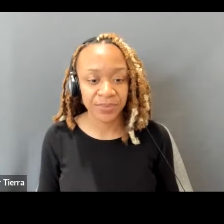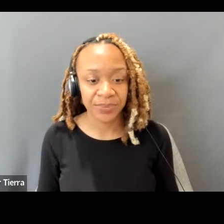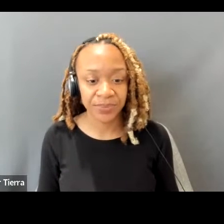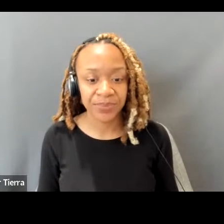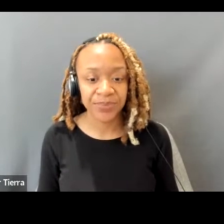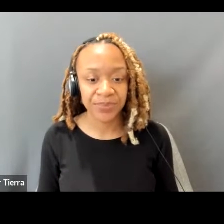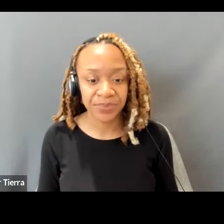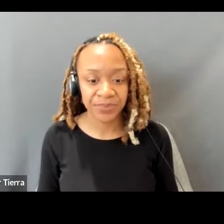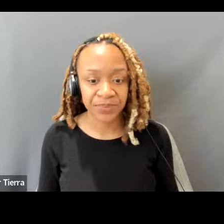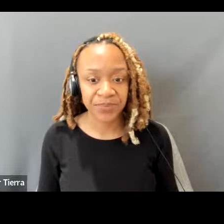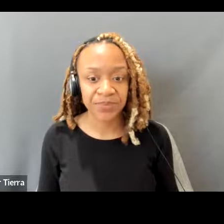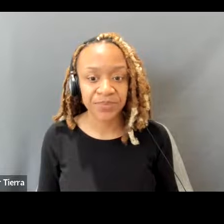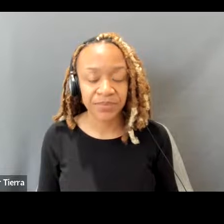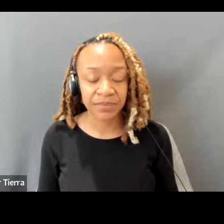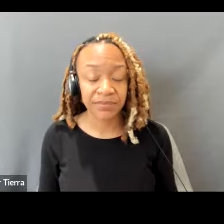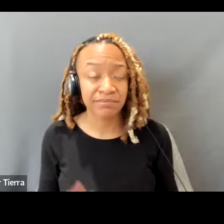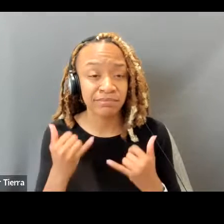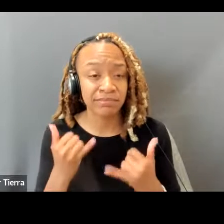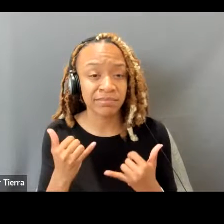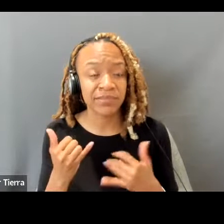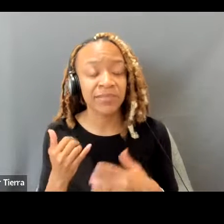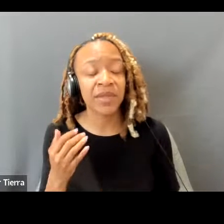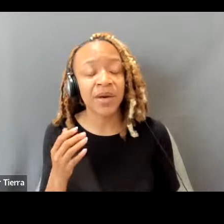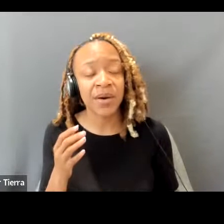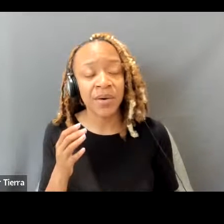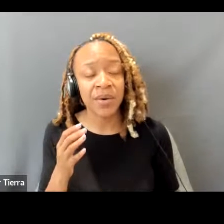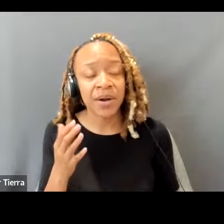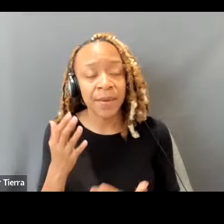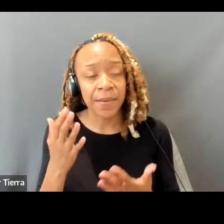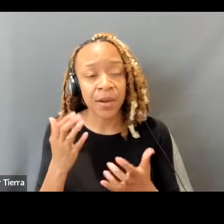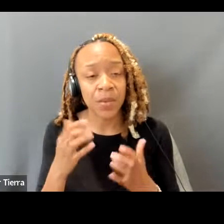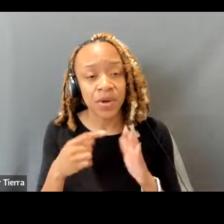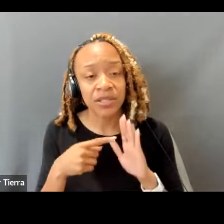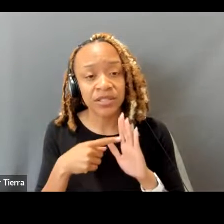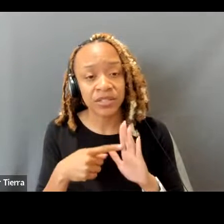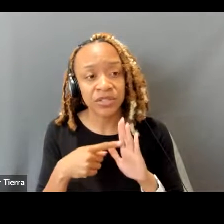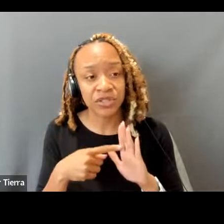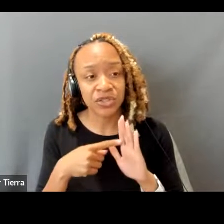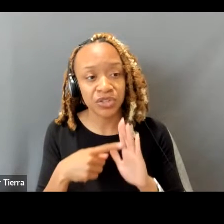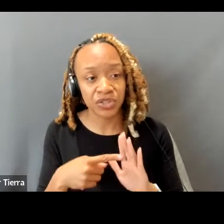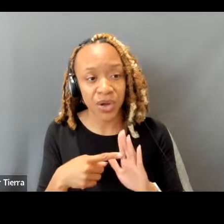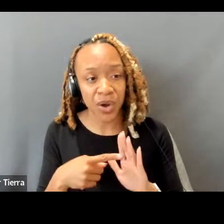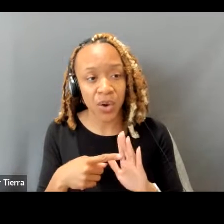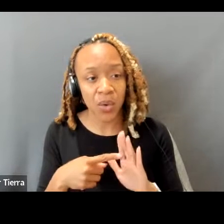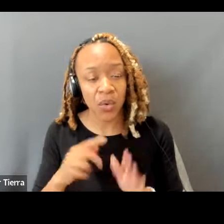Let me find, what I'd like to do is show exhibit 3.